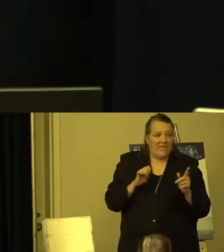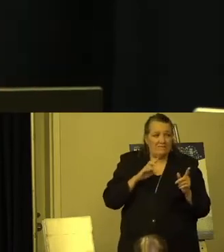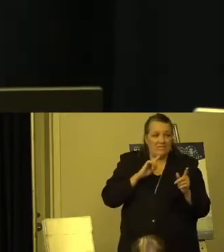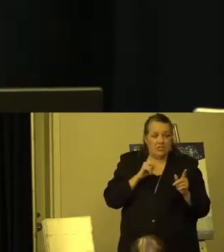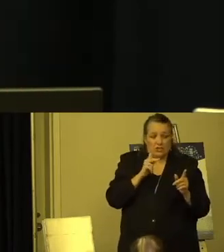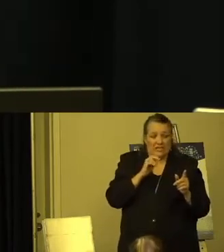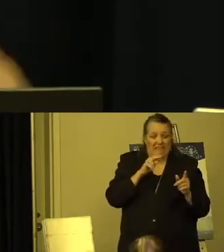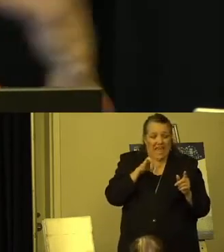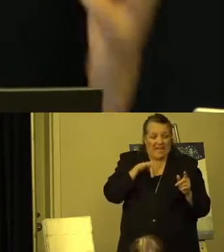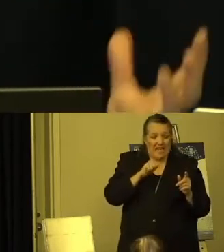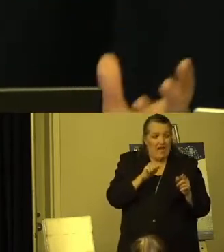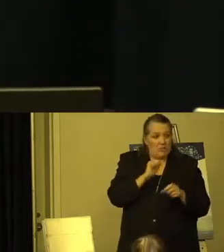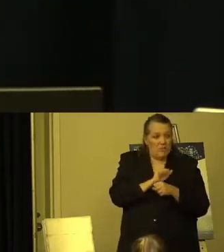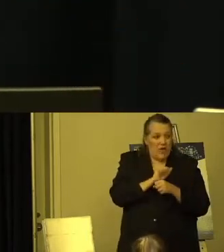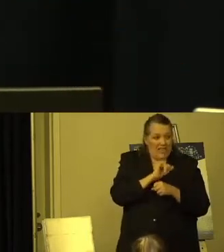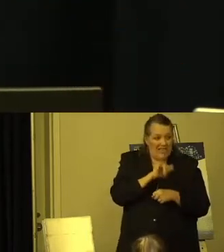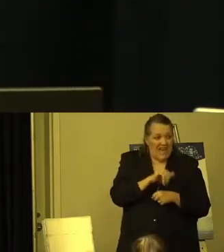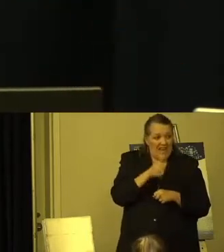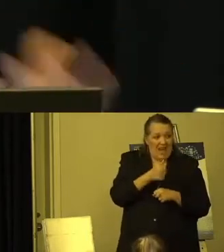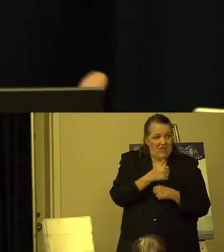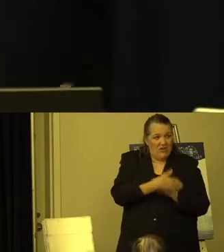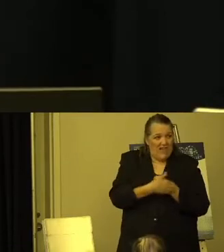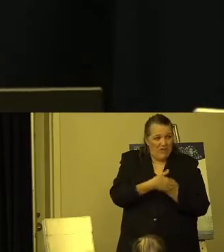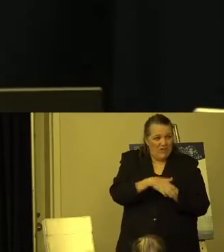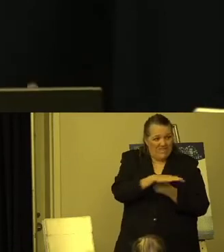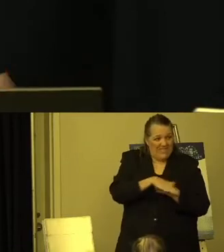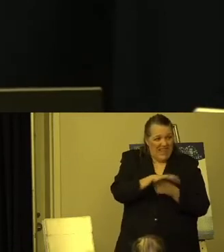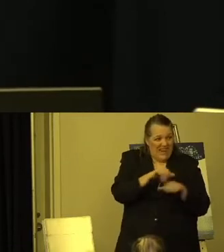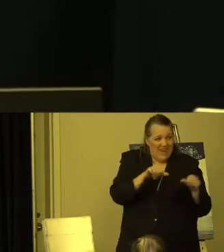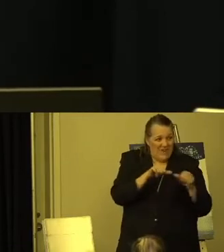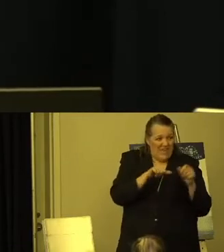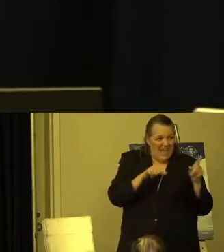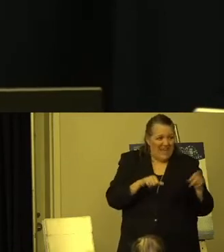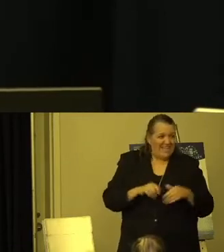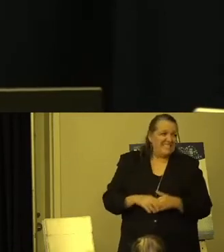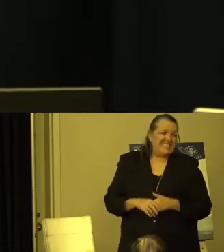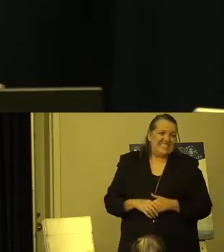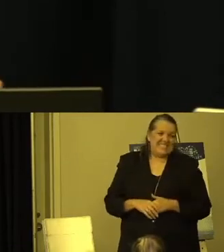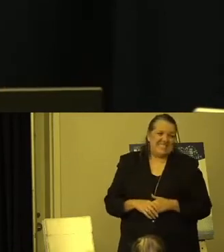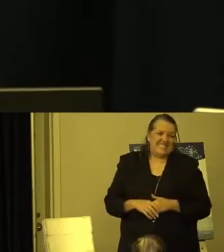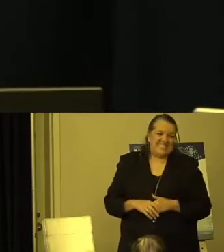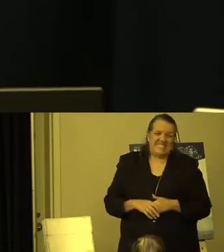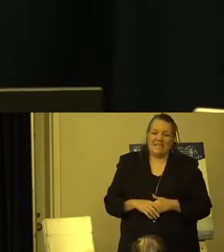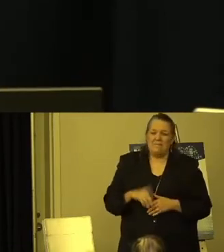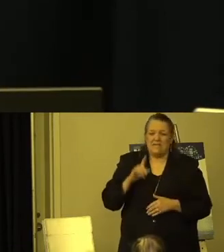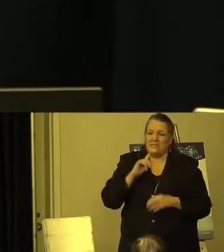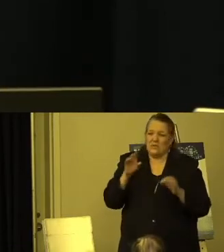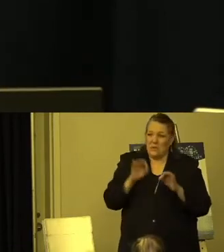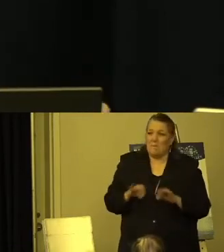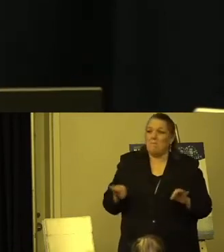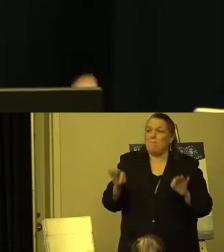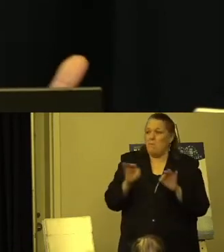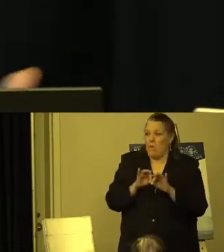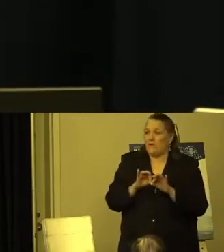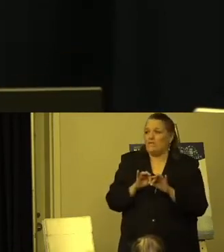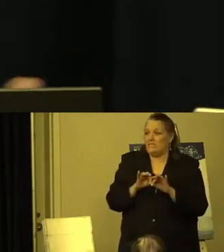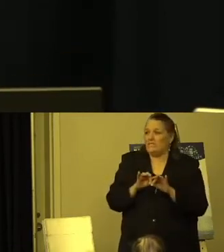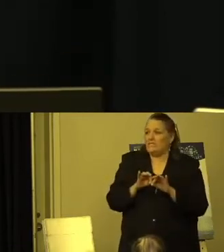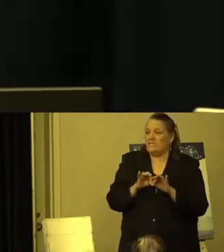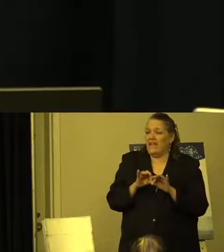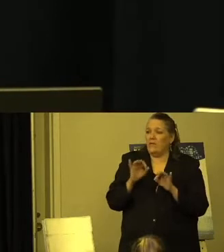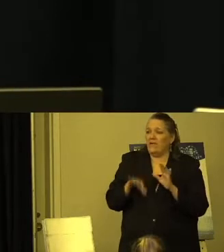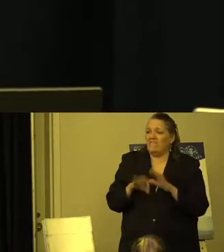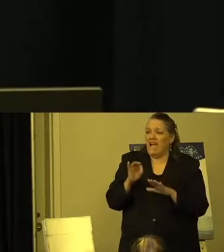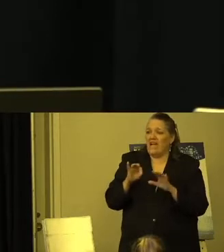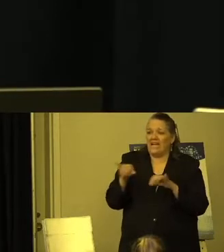is working on it and some of the surrounding countries there. And thank you for the work you're doing. But this is so important that a common